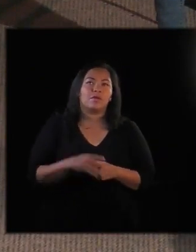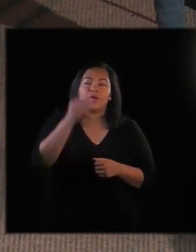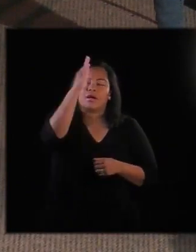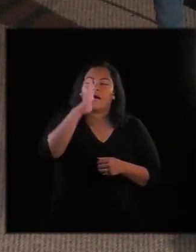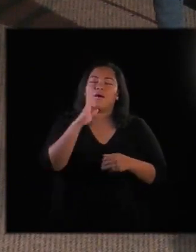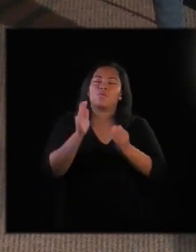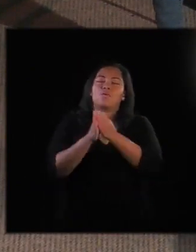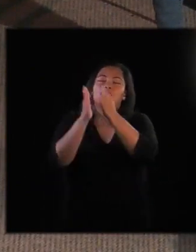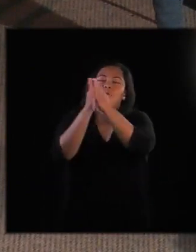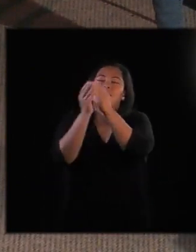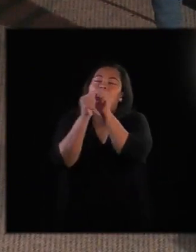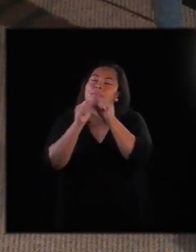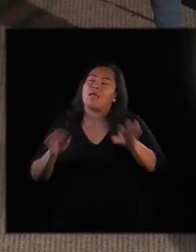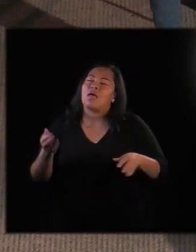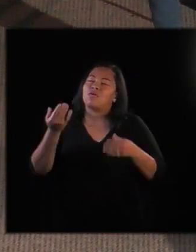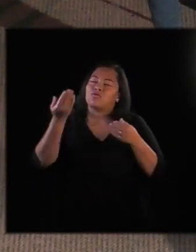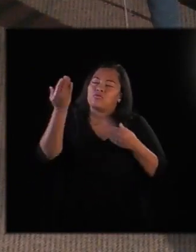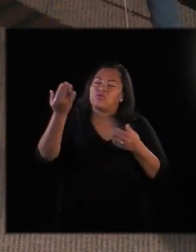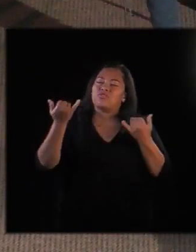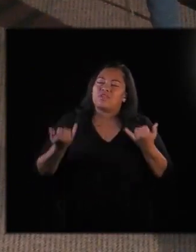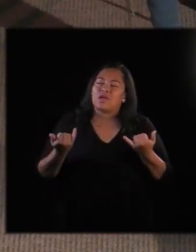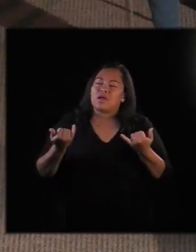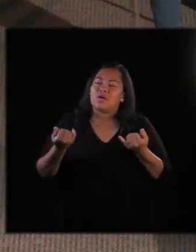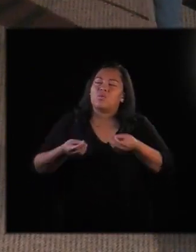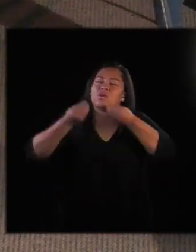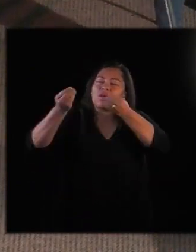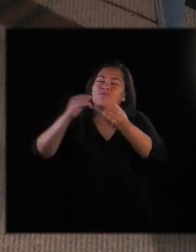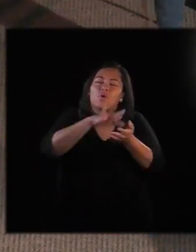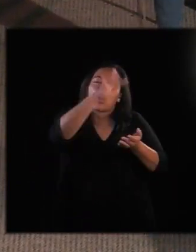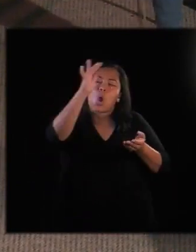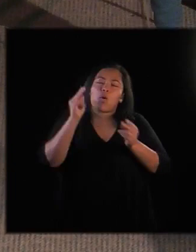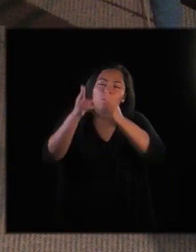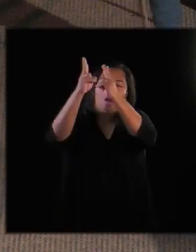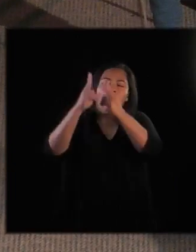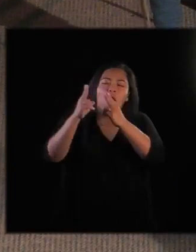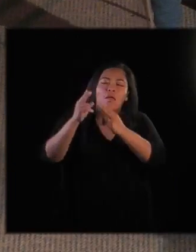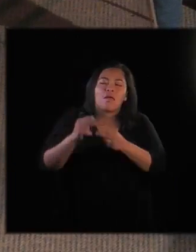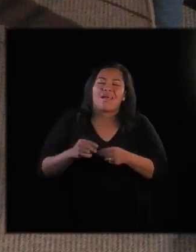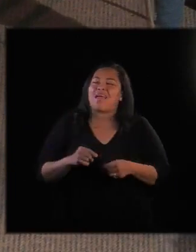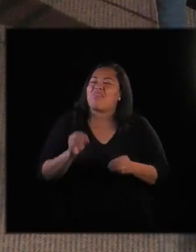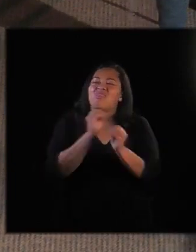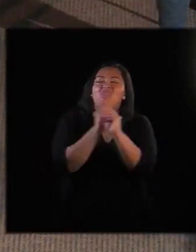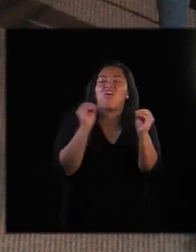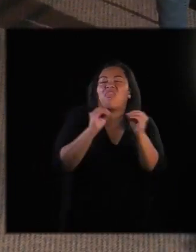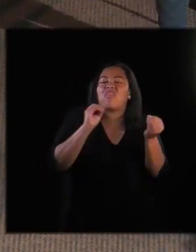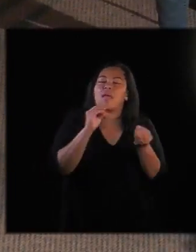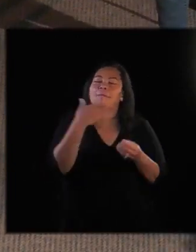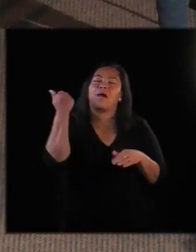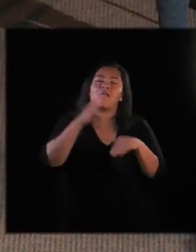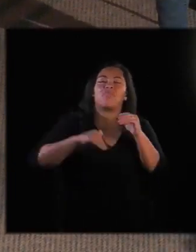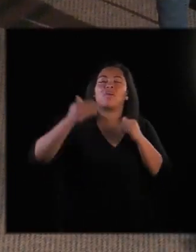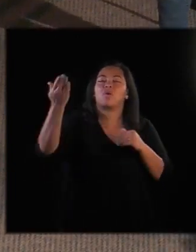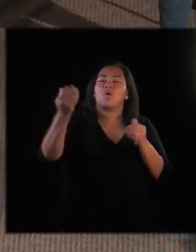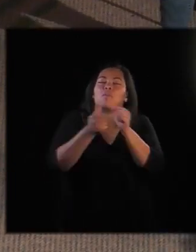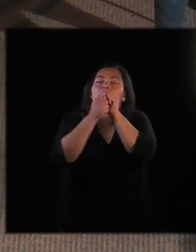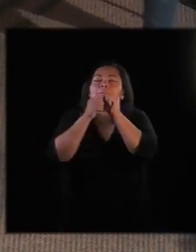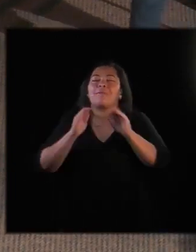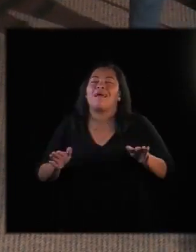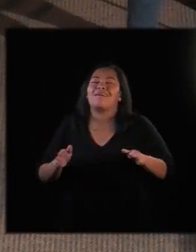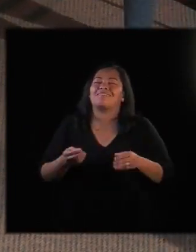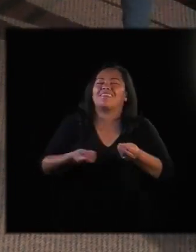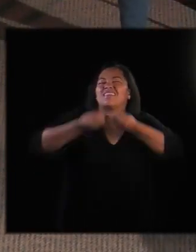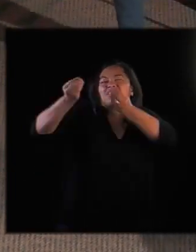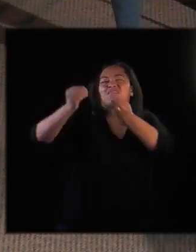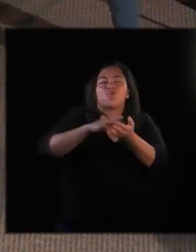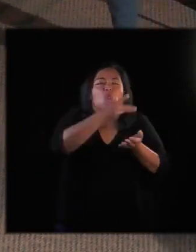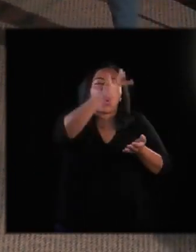God, we just praise and we bless you today as we worship. We give you glory and honor because truly there's nothing better than you, Lord. We bless and we just give you the